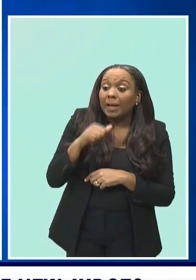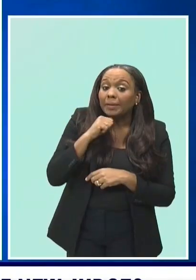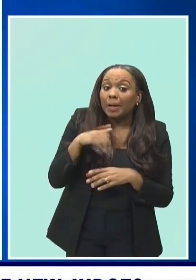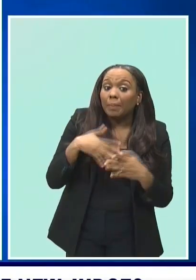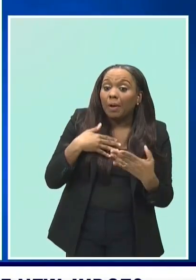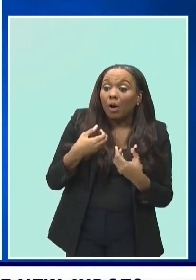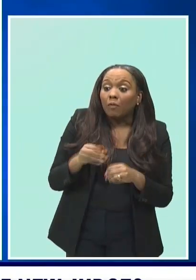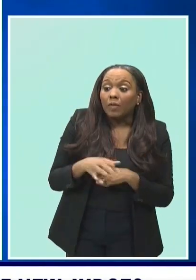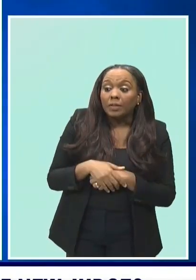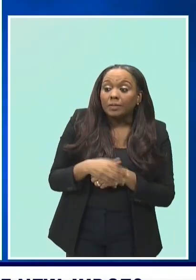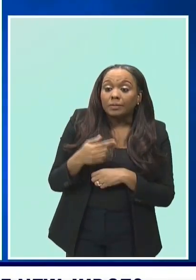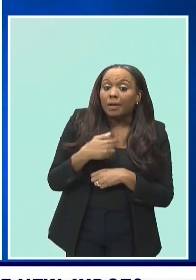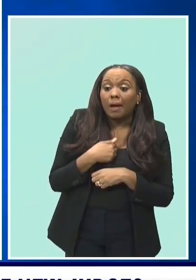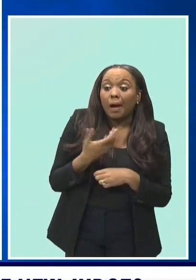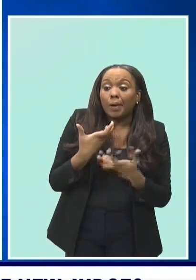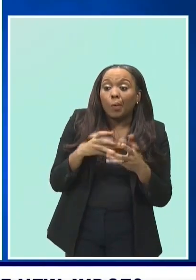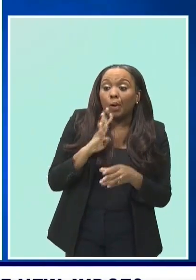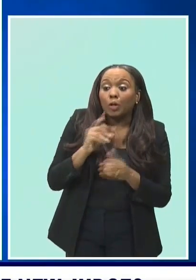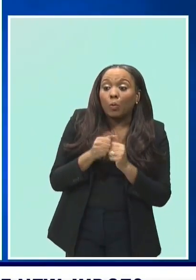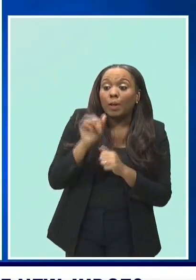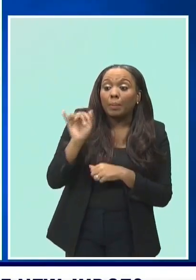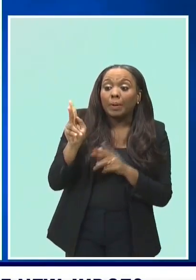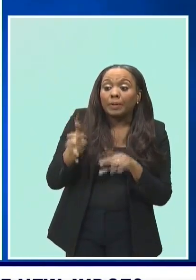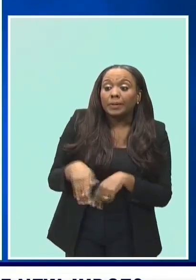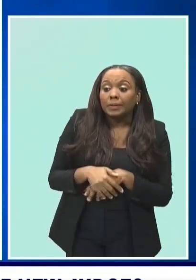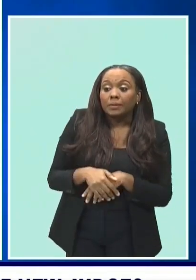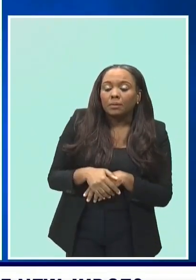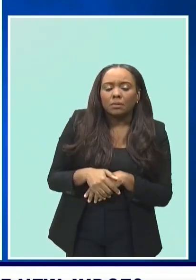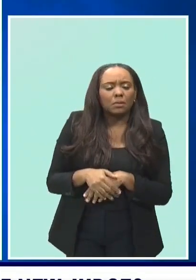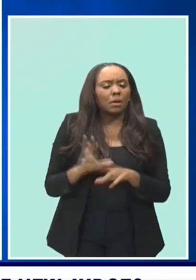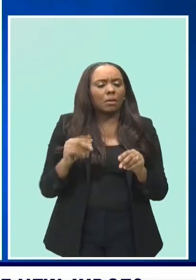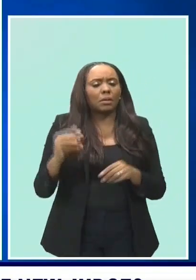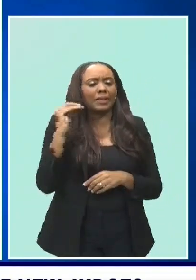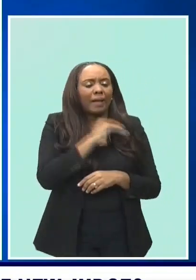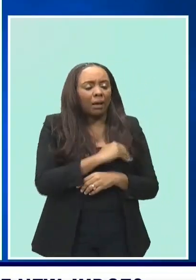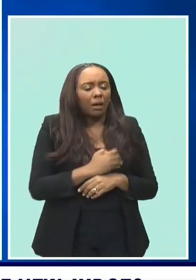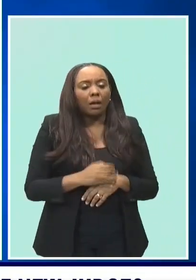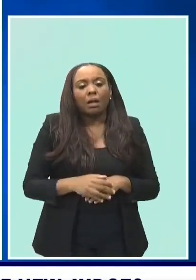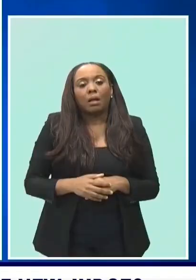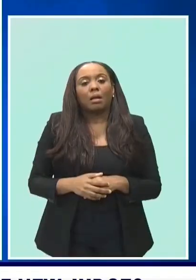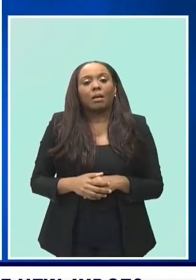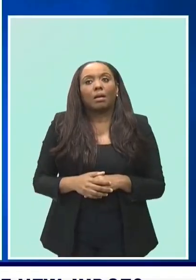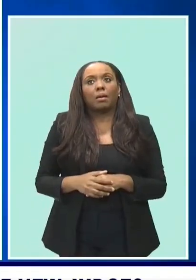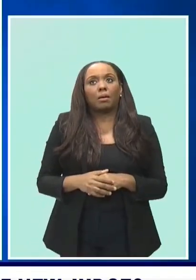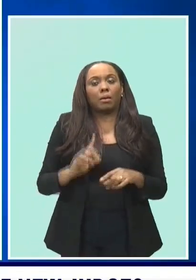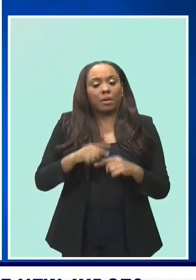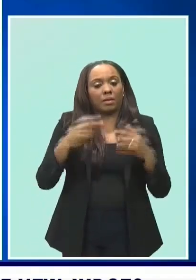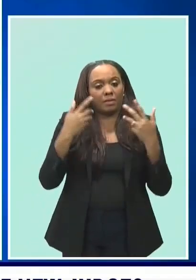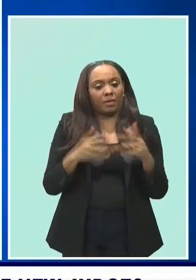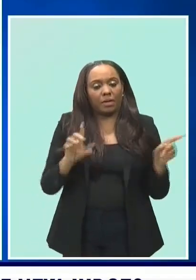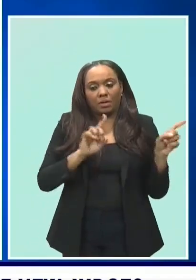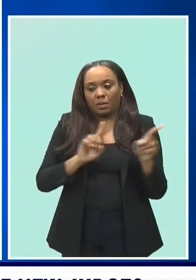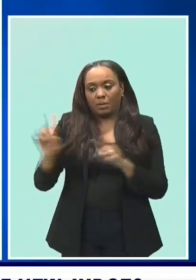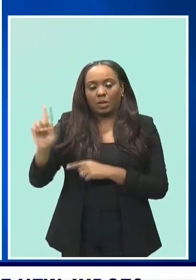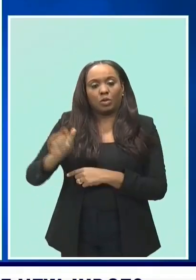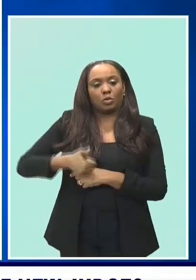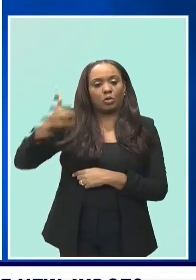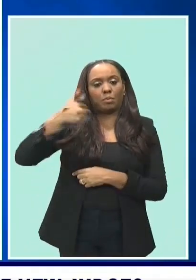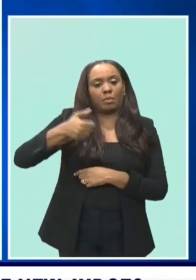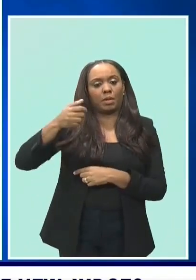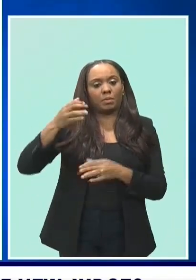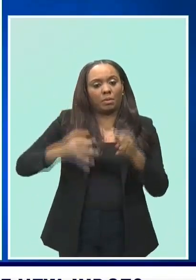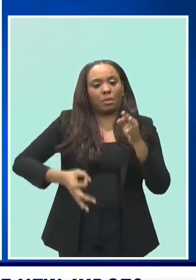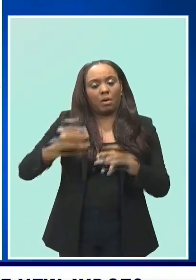office when you are there. That's a lie. Following the service, members of the judiciary proceeded to the Supreme Court for a